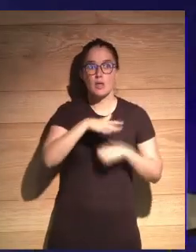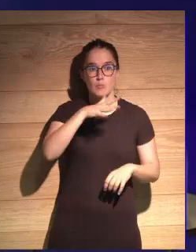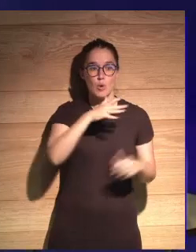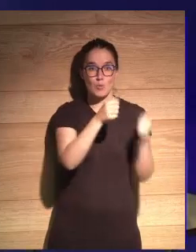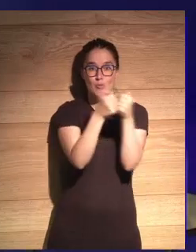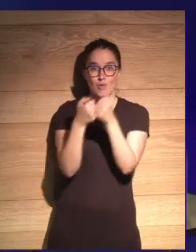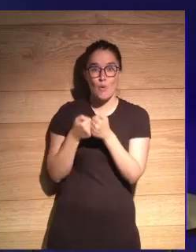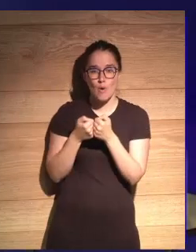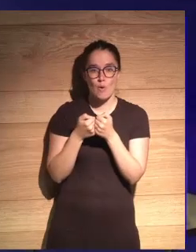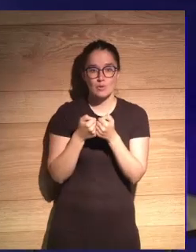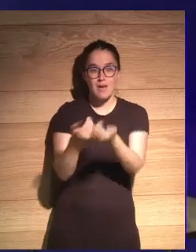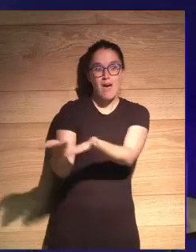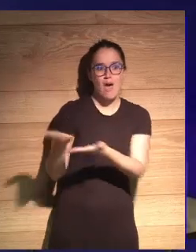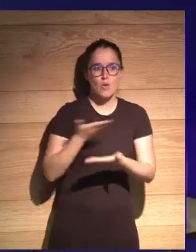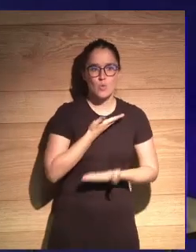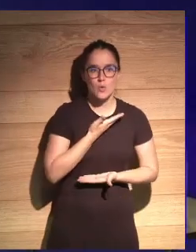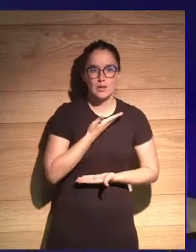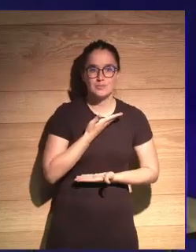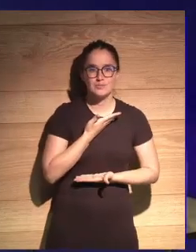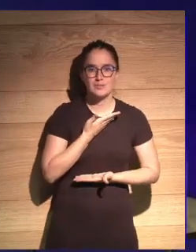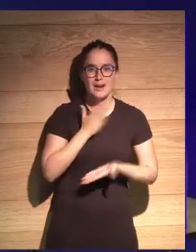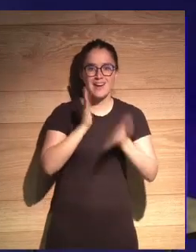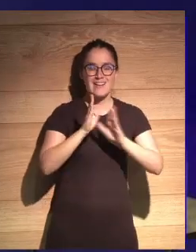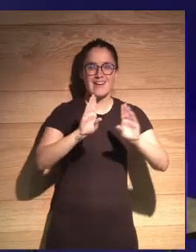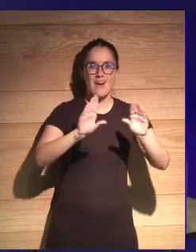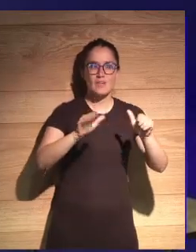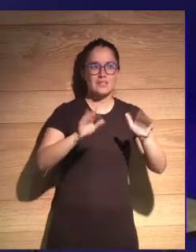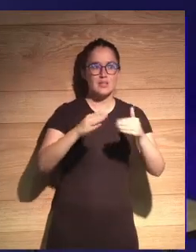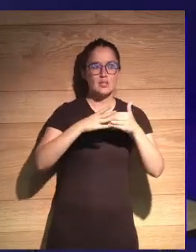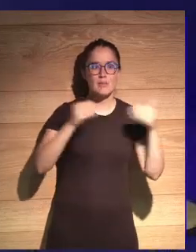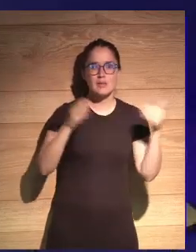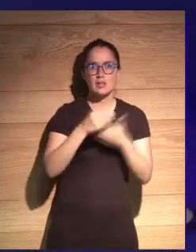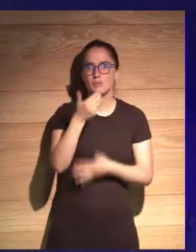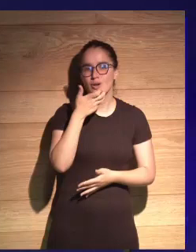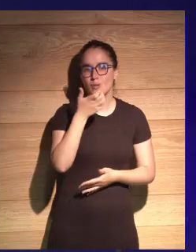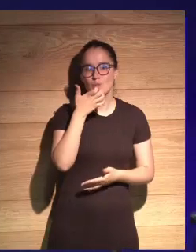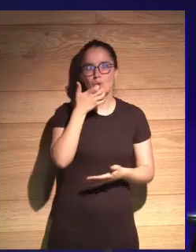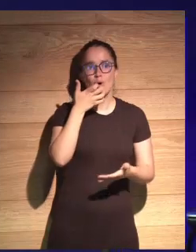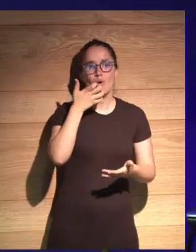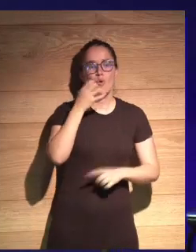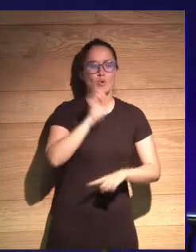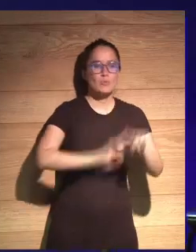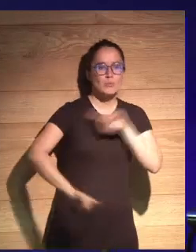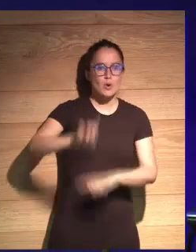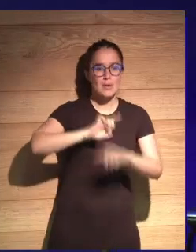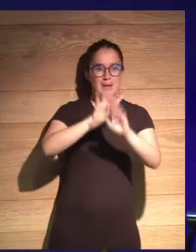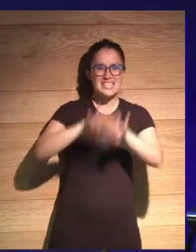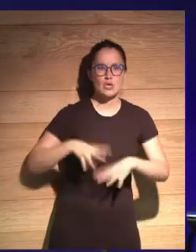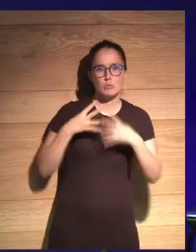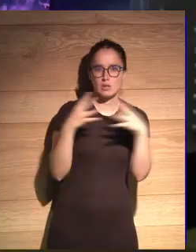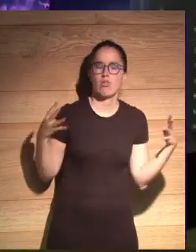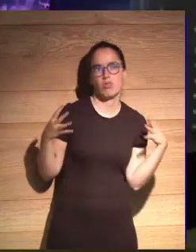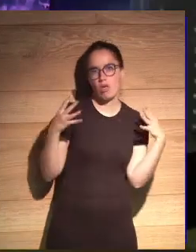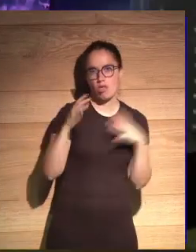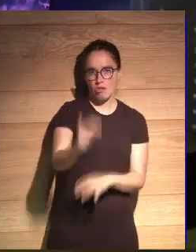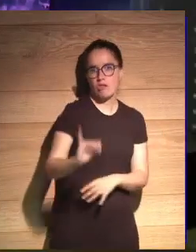we will also speak of health, of the health industry, as video games help in the recovery of patients